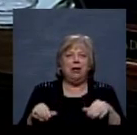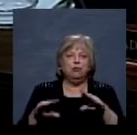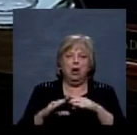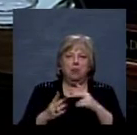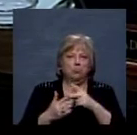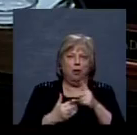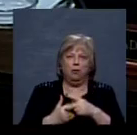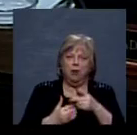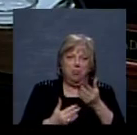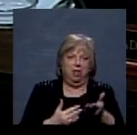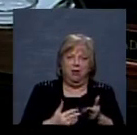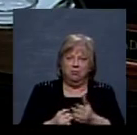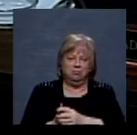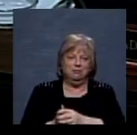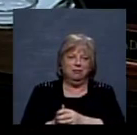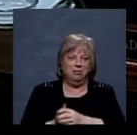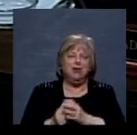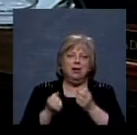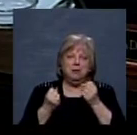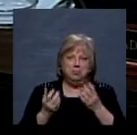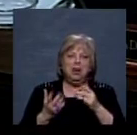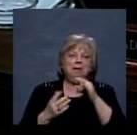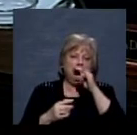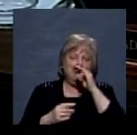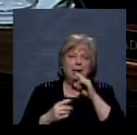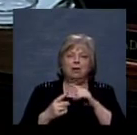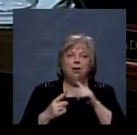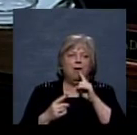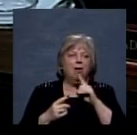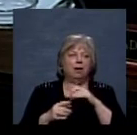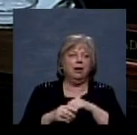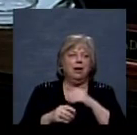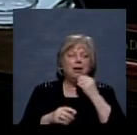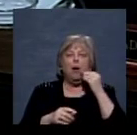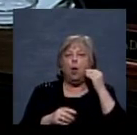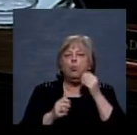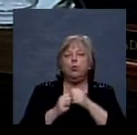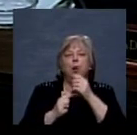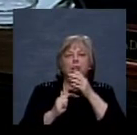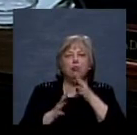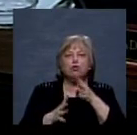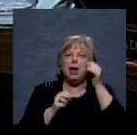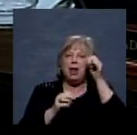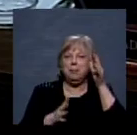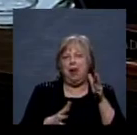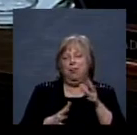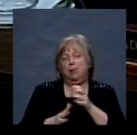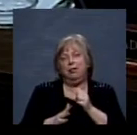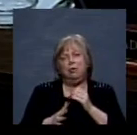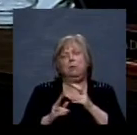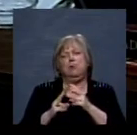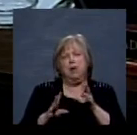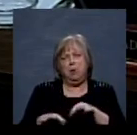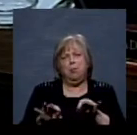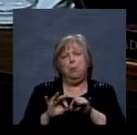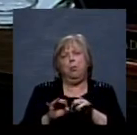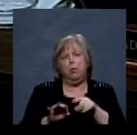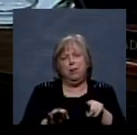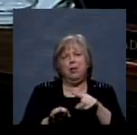these children. Lots of these children are being in homes with grandparents, and so it's very important that they